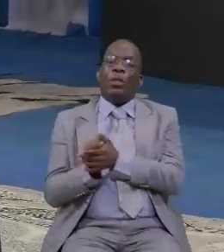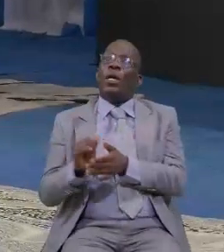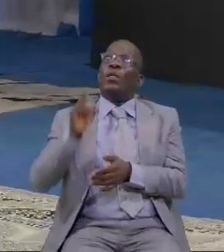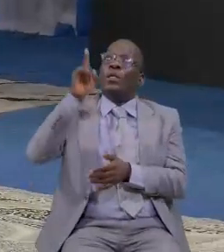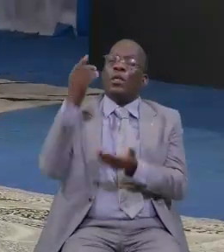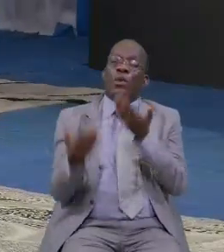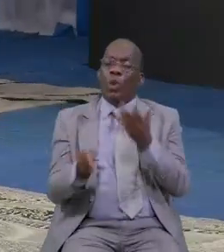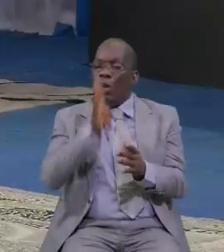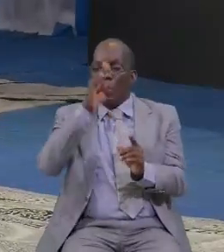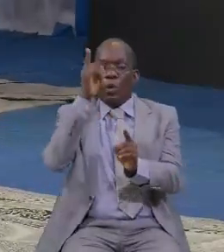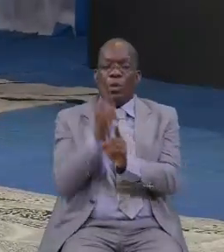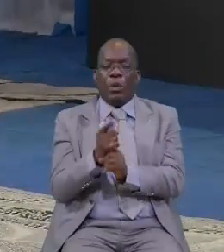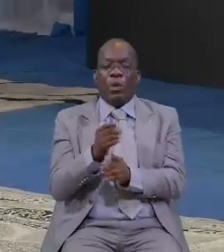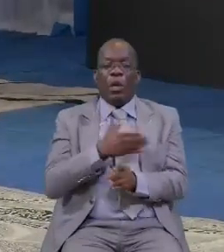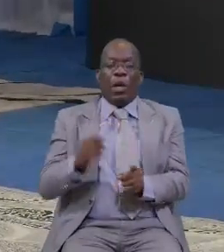the justifier,